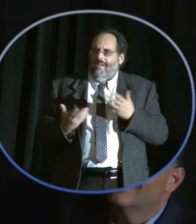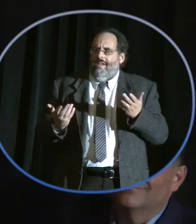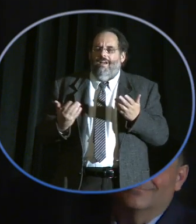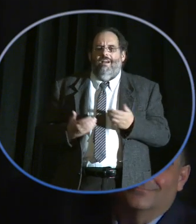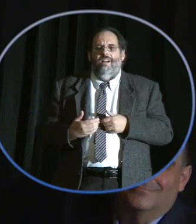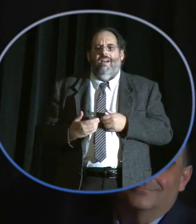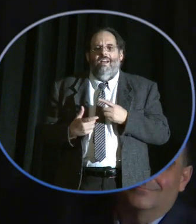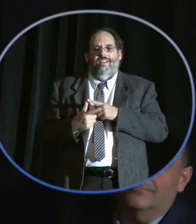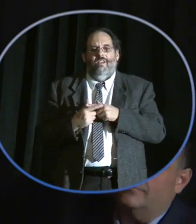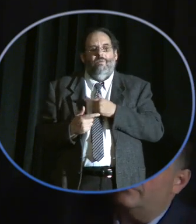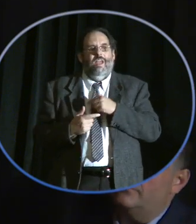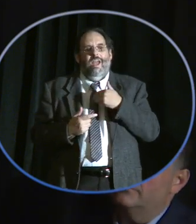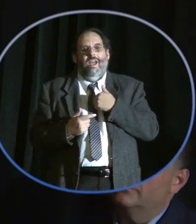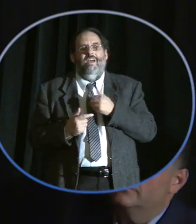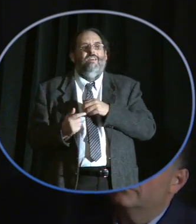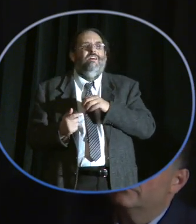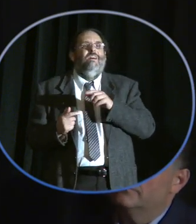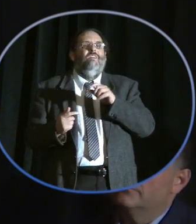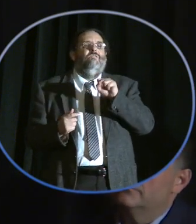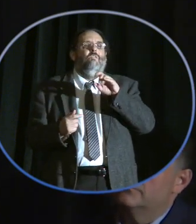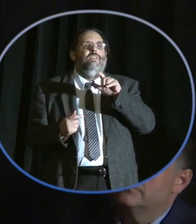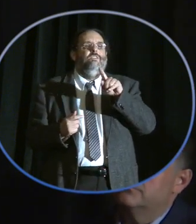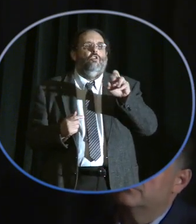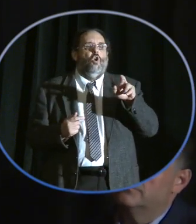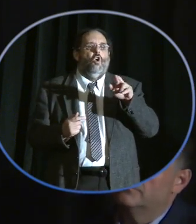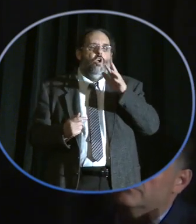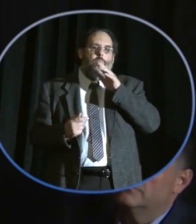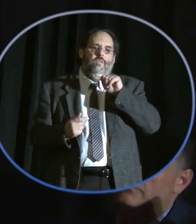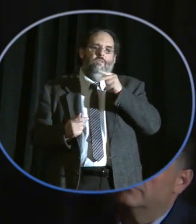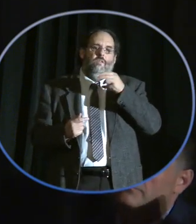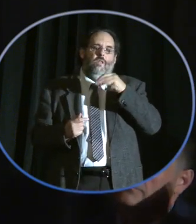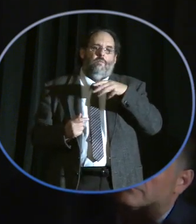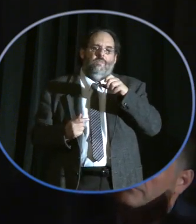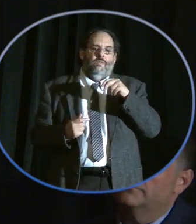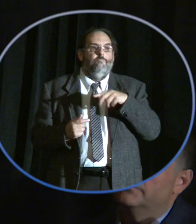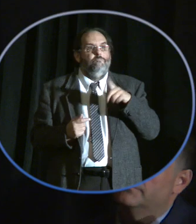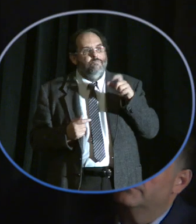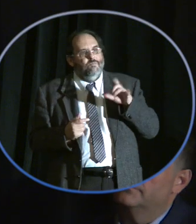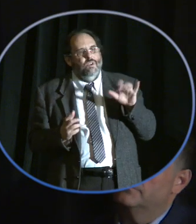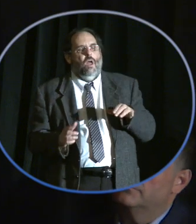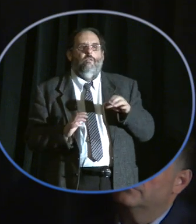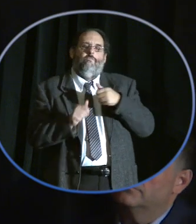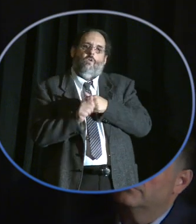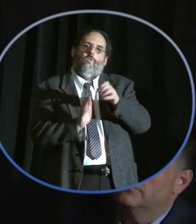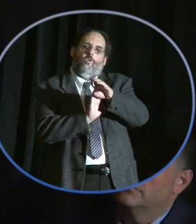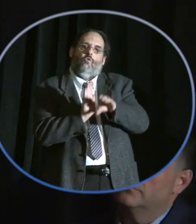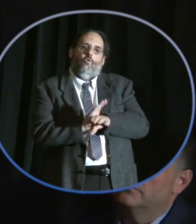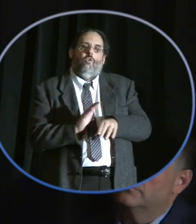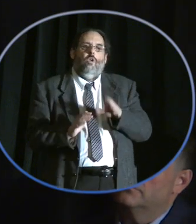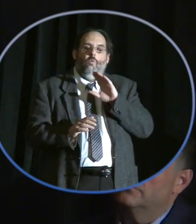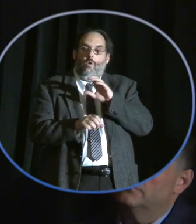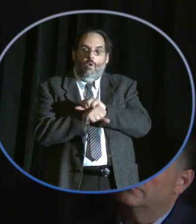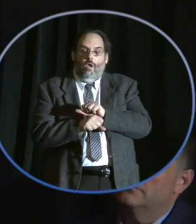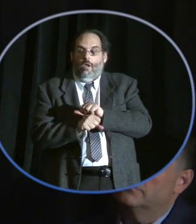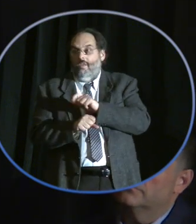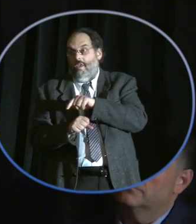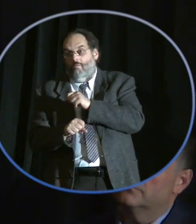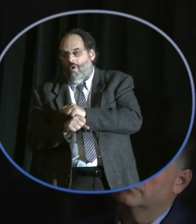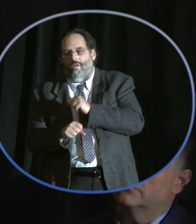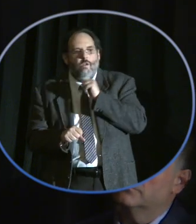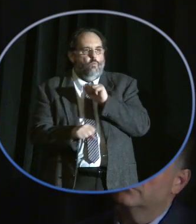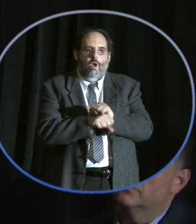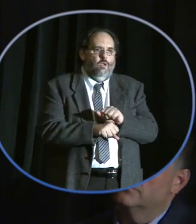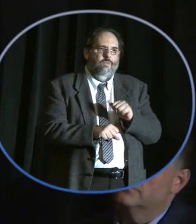done. And then we had Solicitor Ebony Thompson talking about this has to be done constitutionally, this will work, this won't, and don't